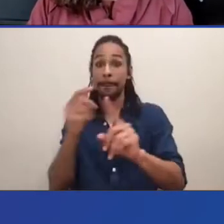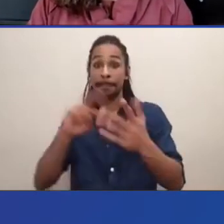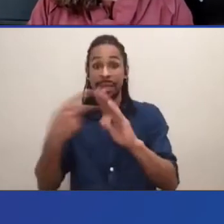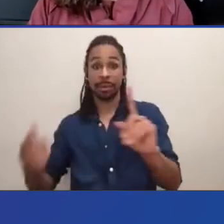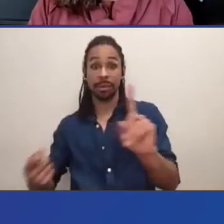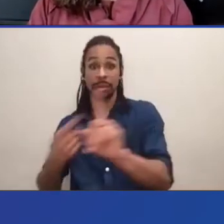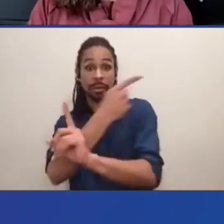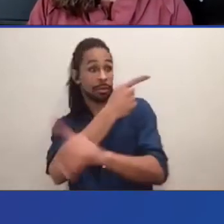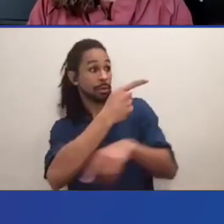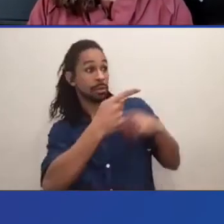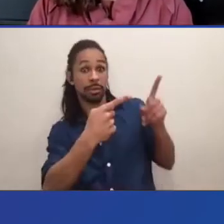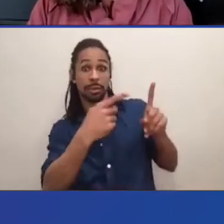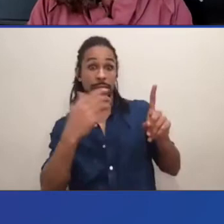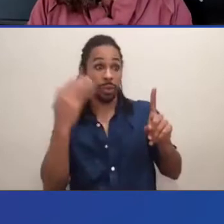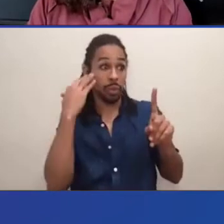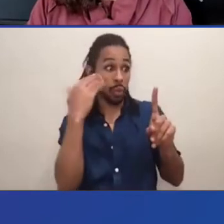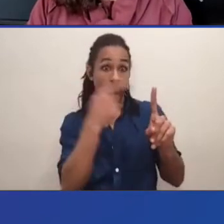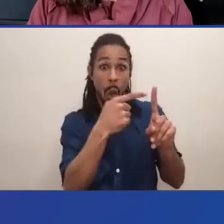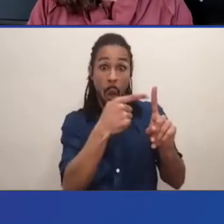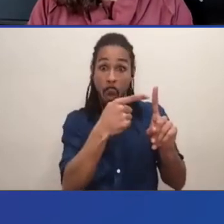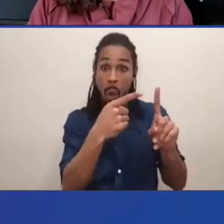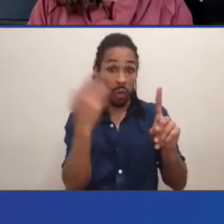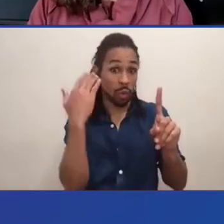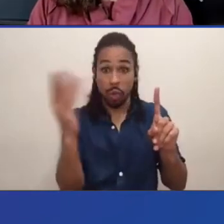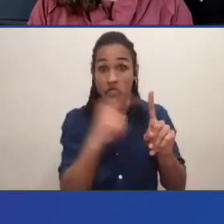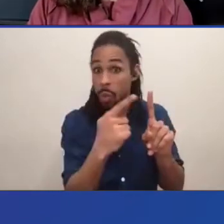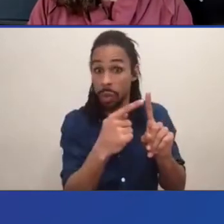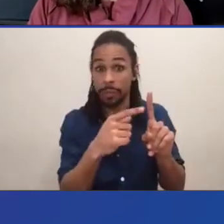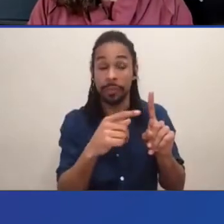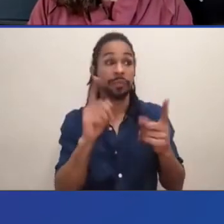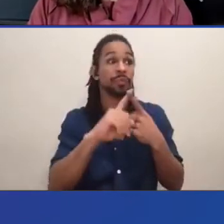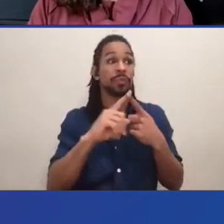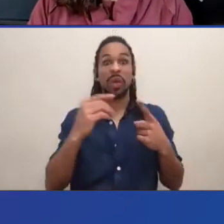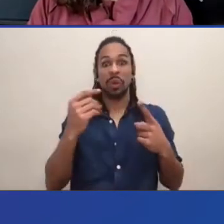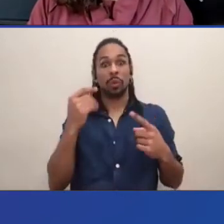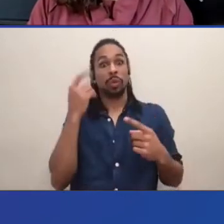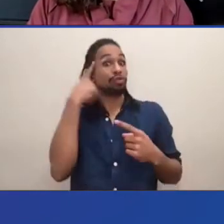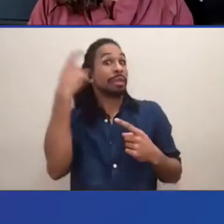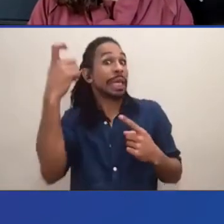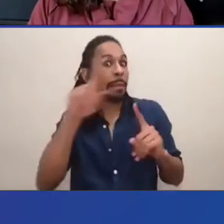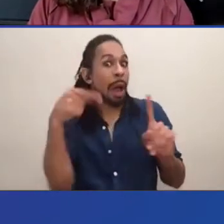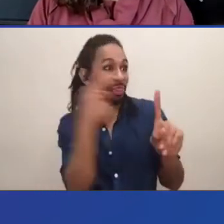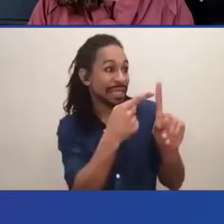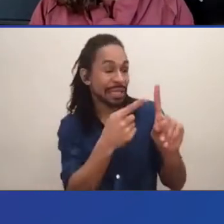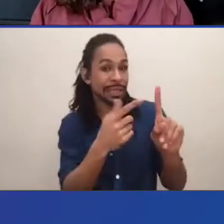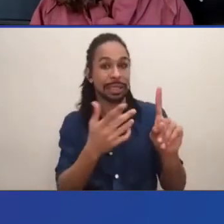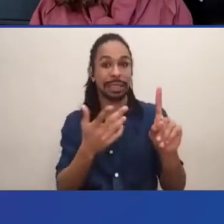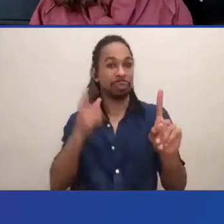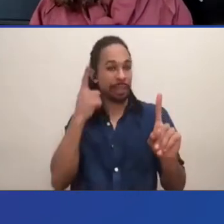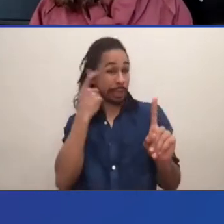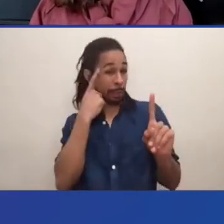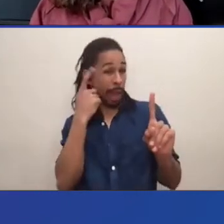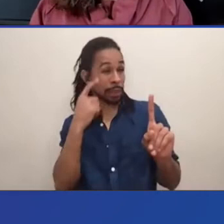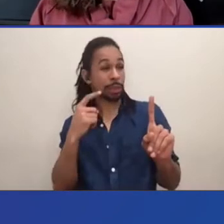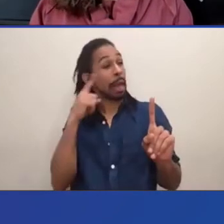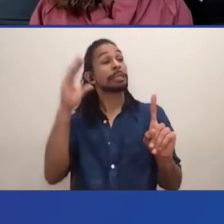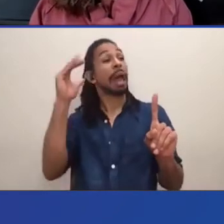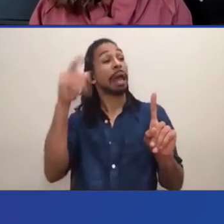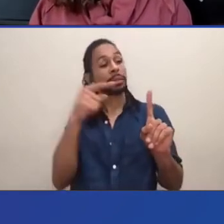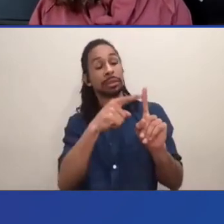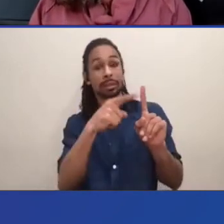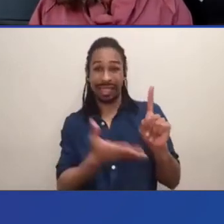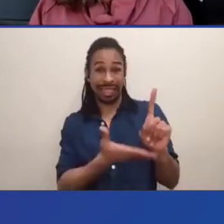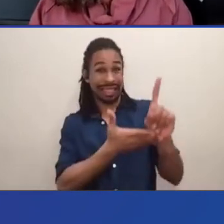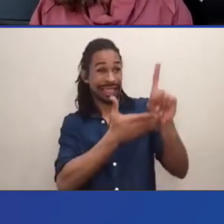know differently, that we dream about, that we suspect. And I'm curious about, this goes back to the question, which I want